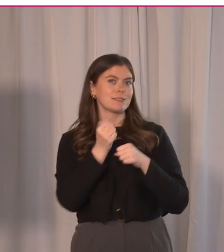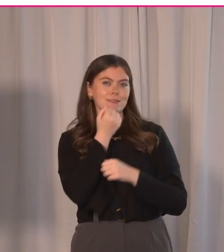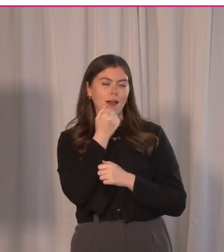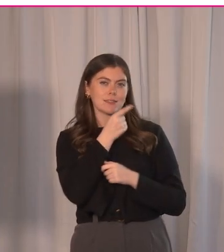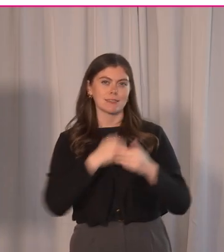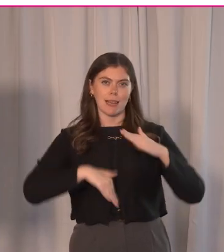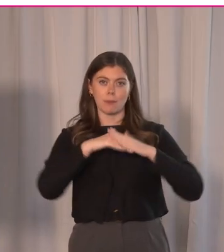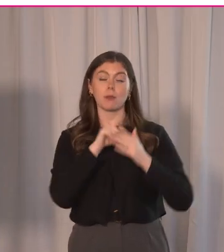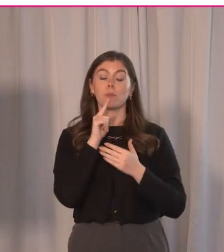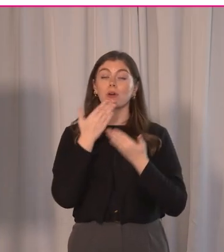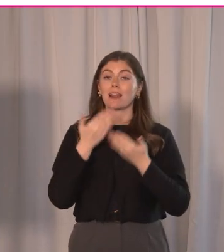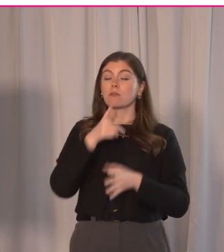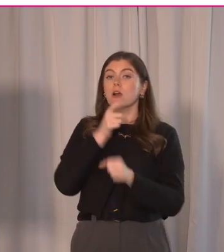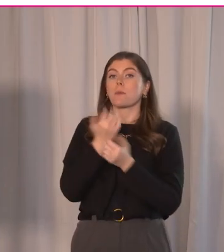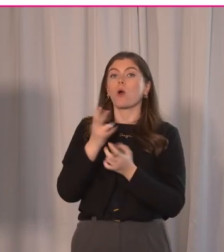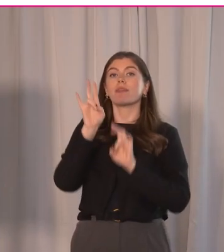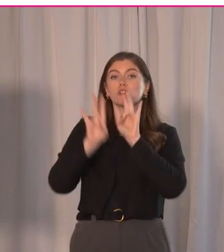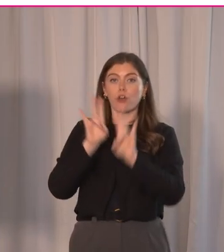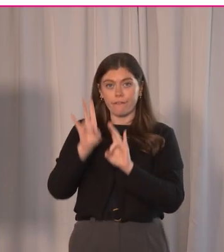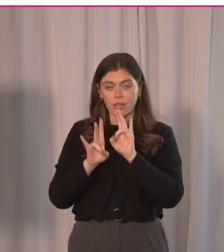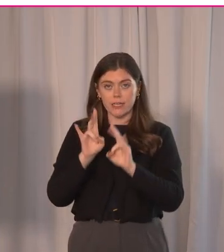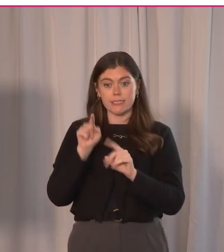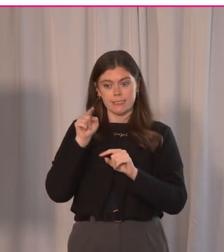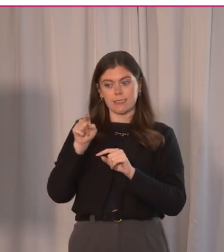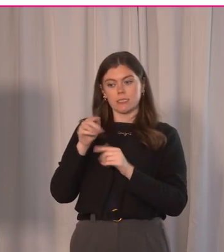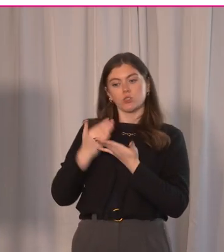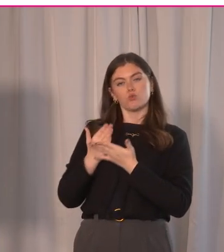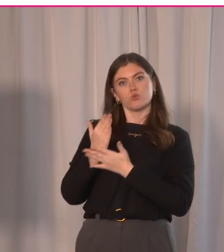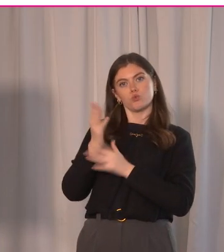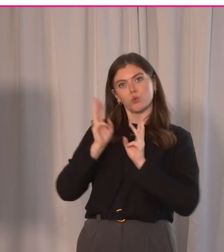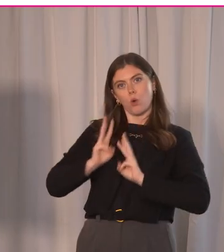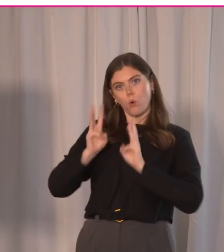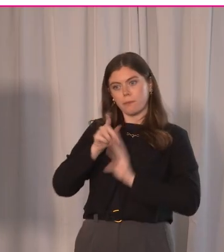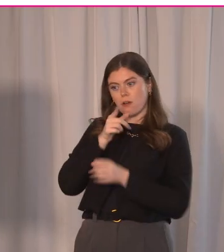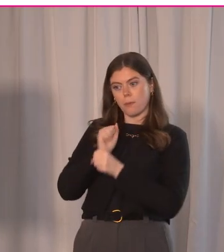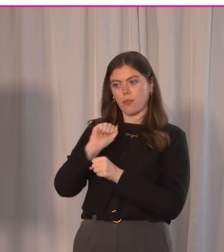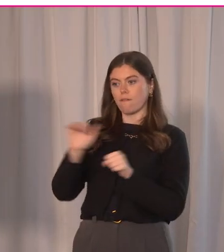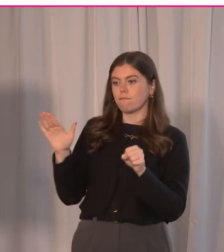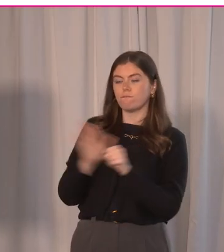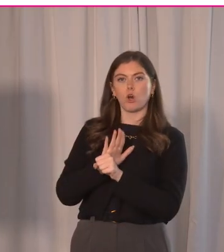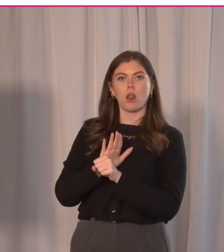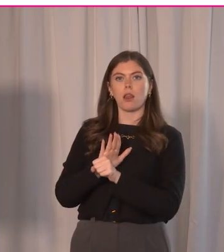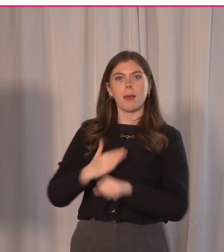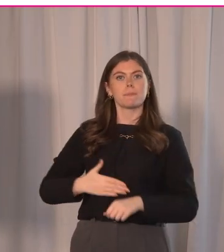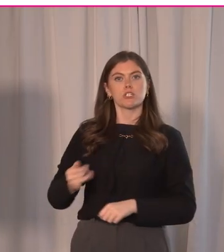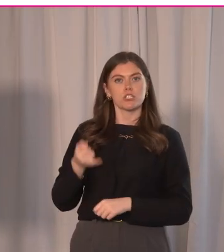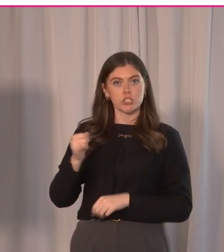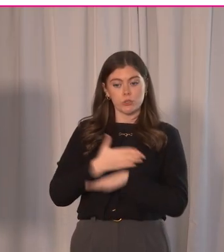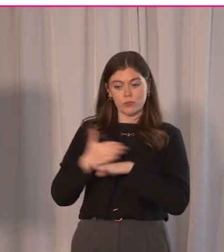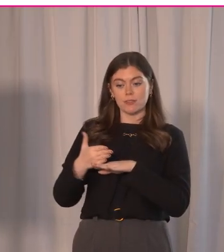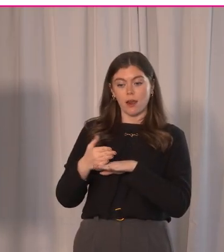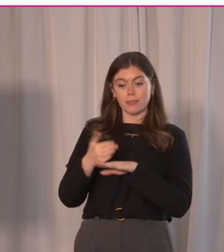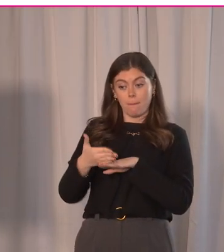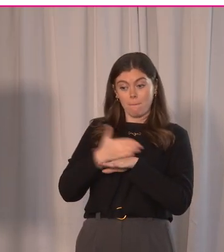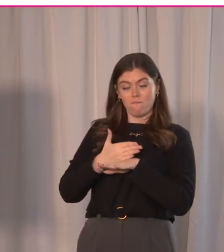the survey is like. It takes women through their entire maternity journey, from antenatal care through labour